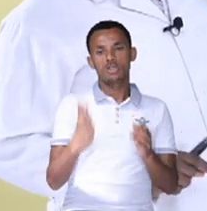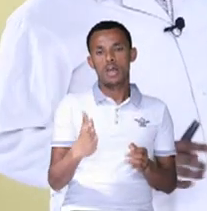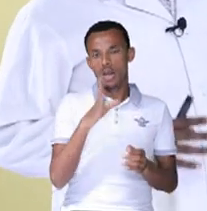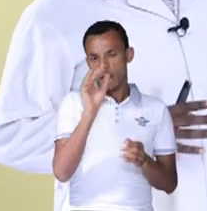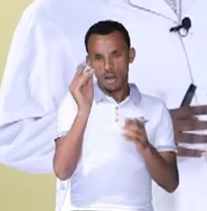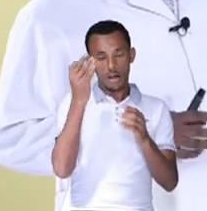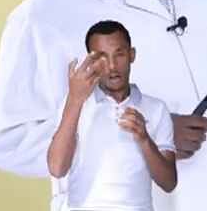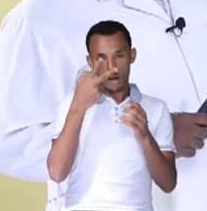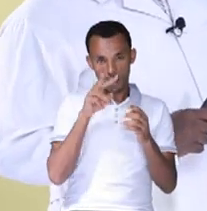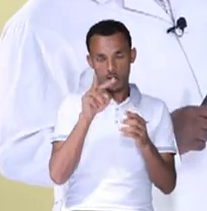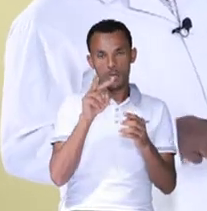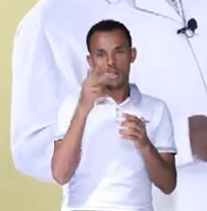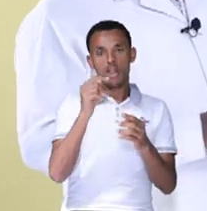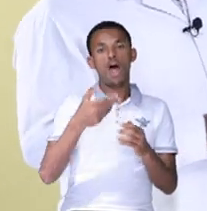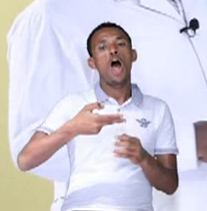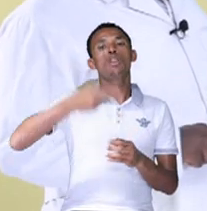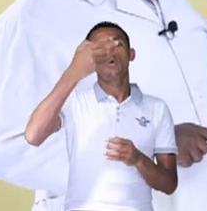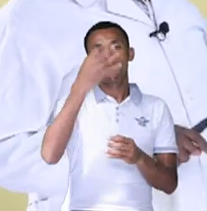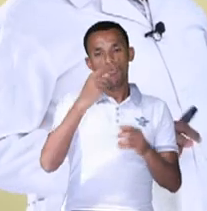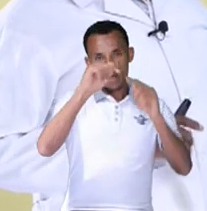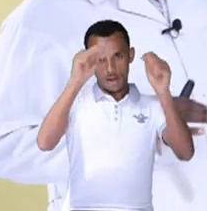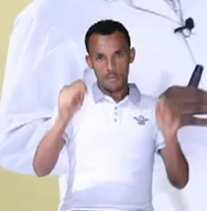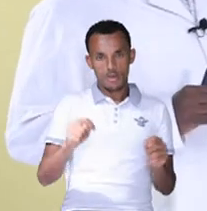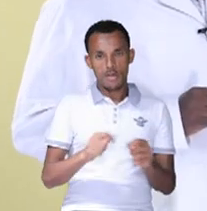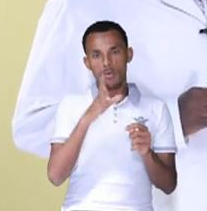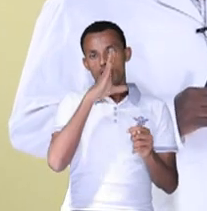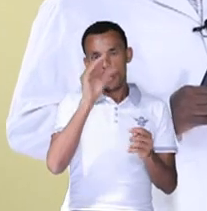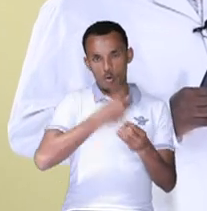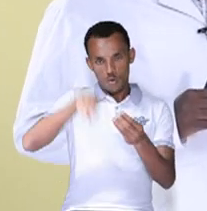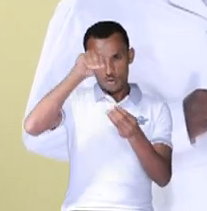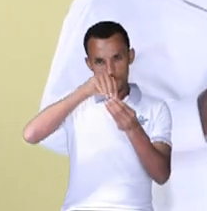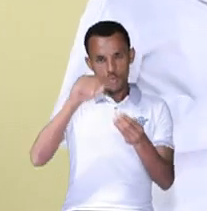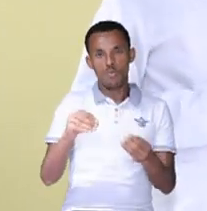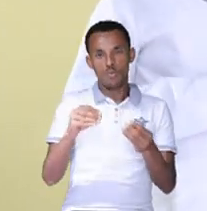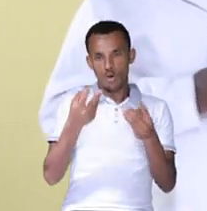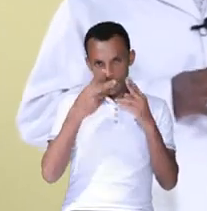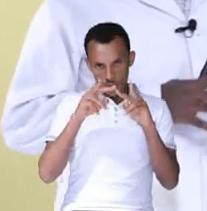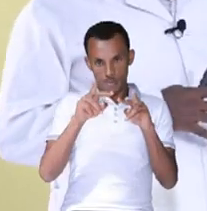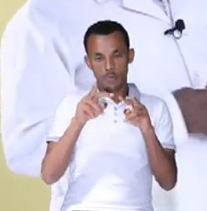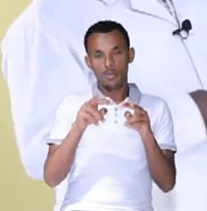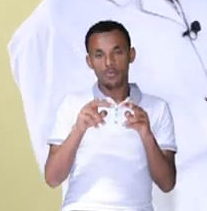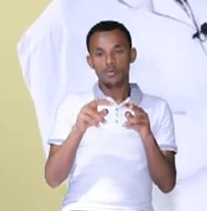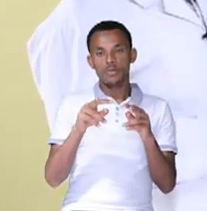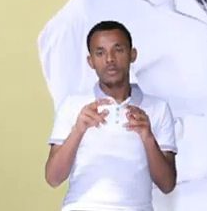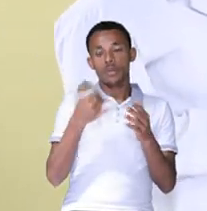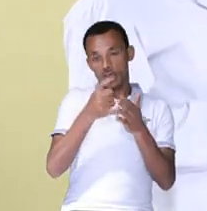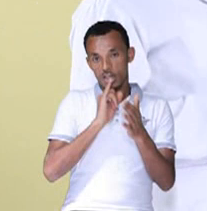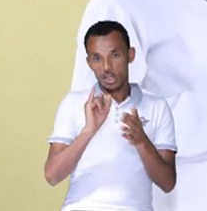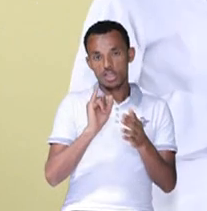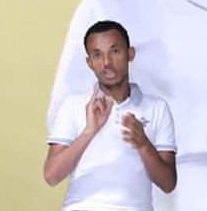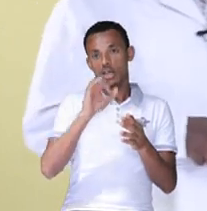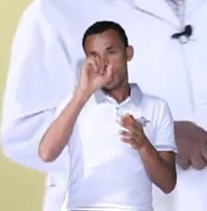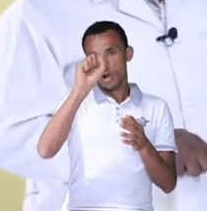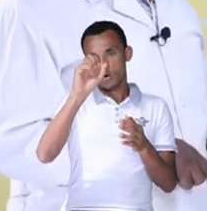and determine the altitude of the trapezium and also determine the either it is